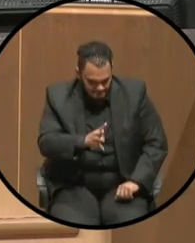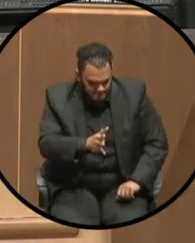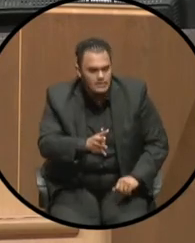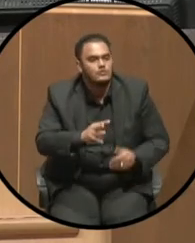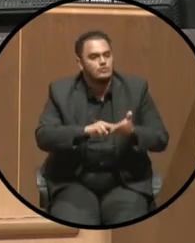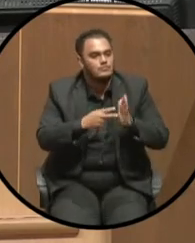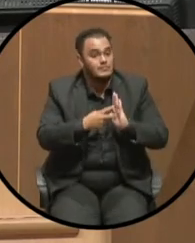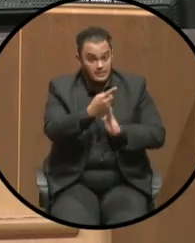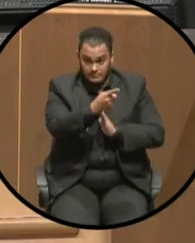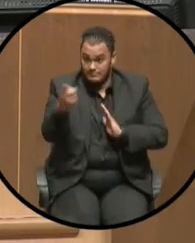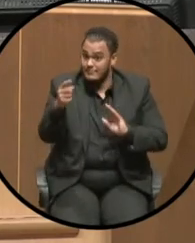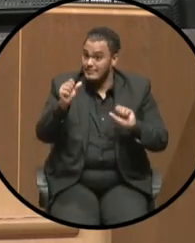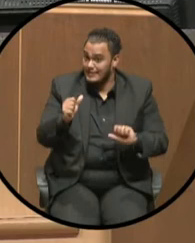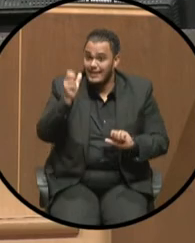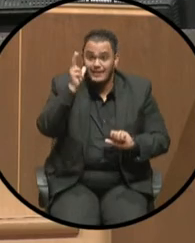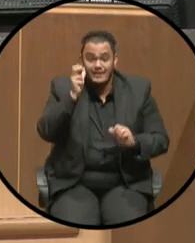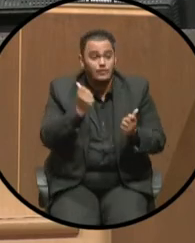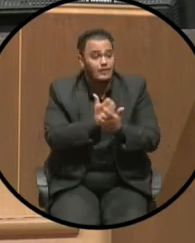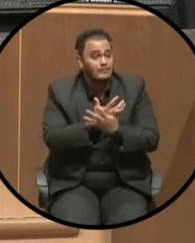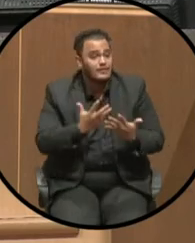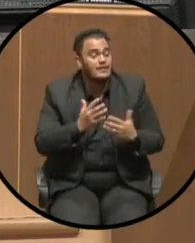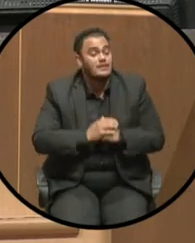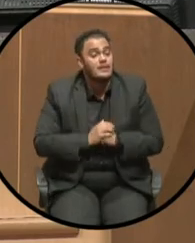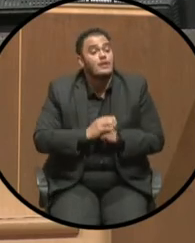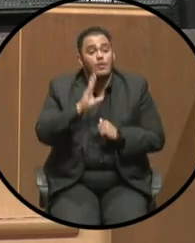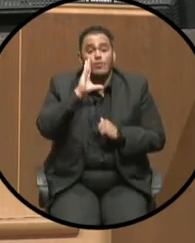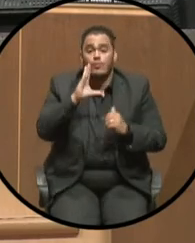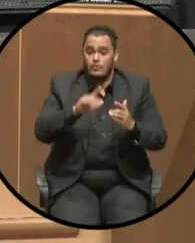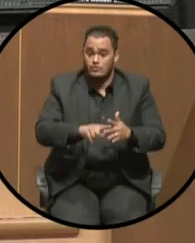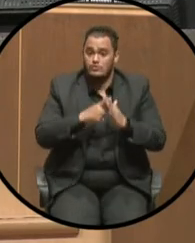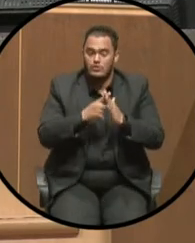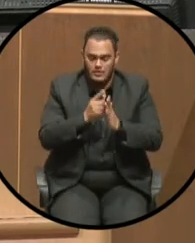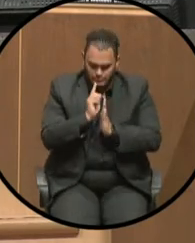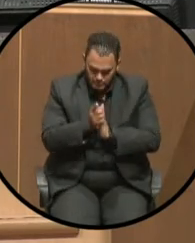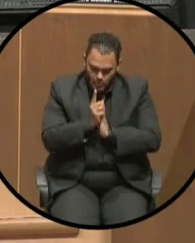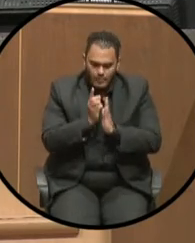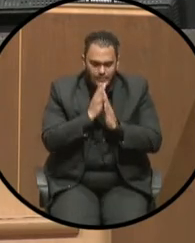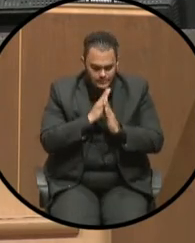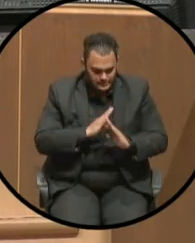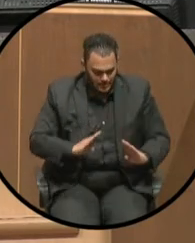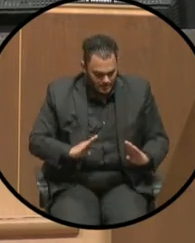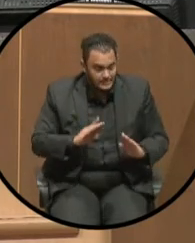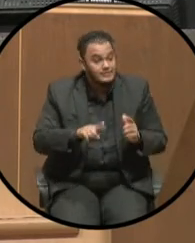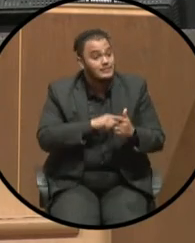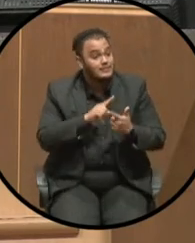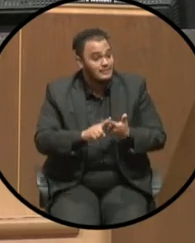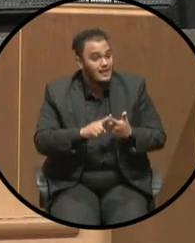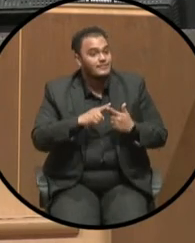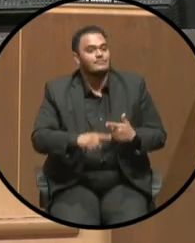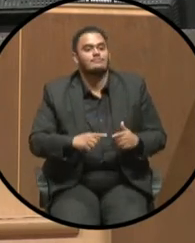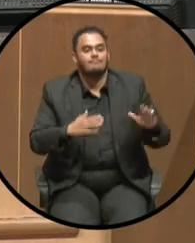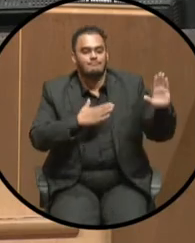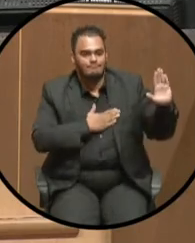during the meeting. We're going to begin our meeting as we usually do with a moment of silence, and then I'll invite you to join us in the Pledge of